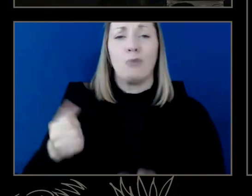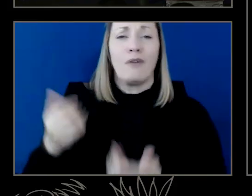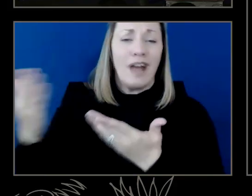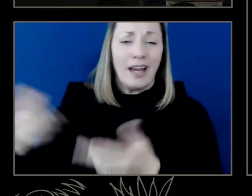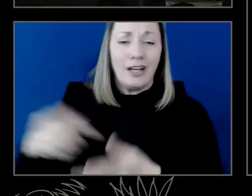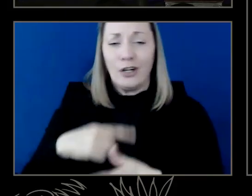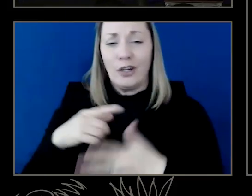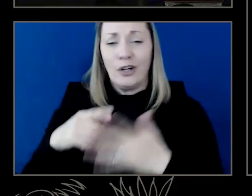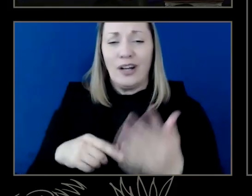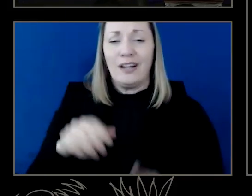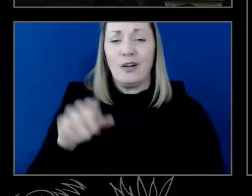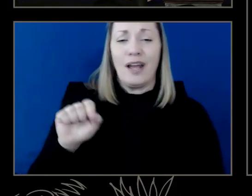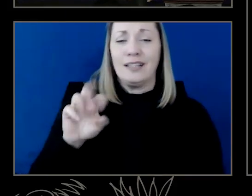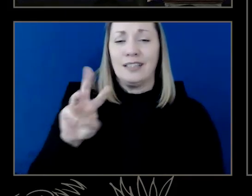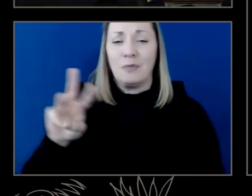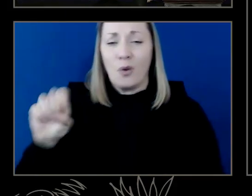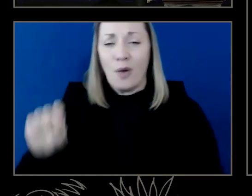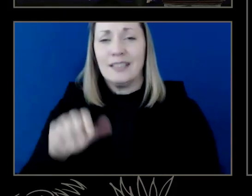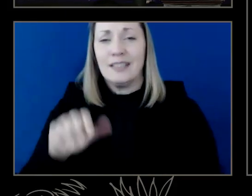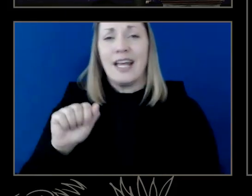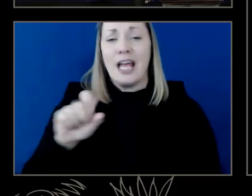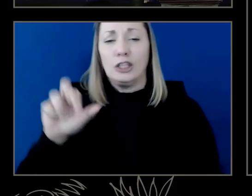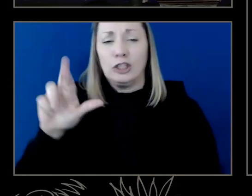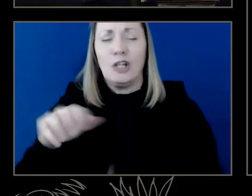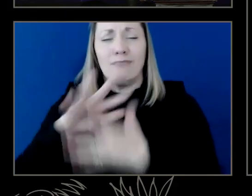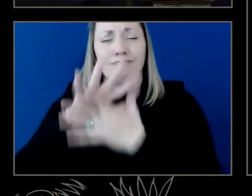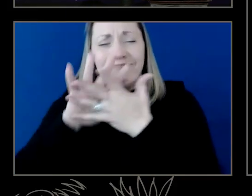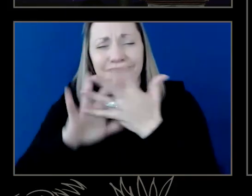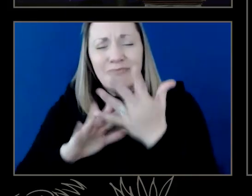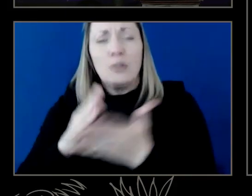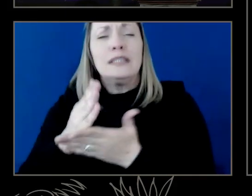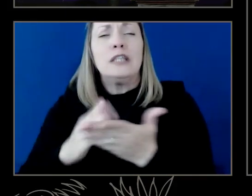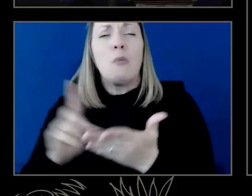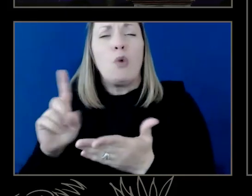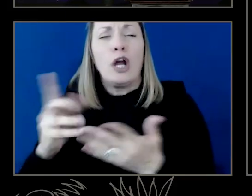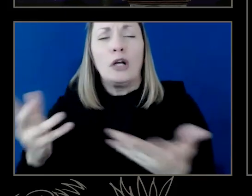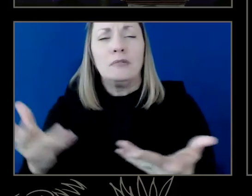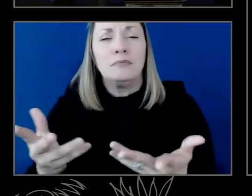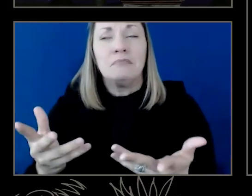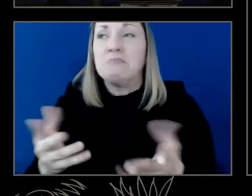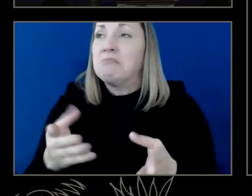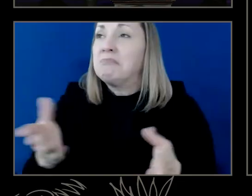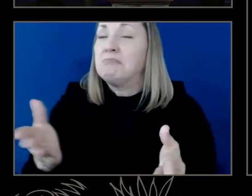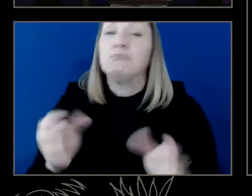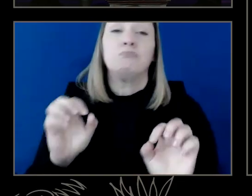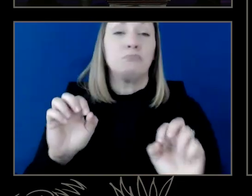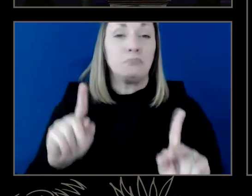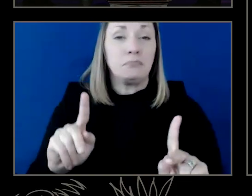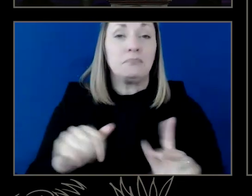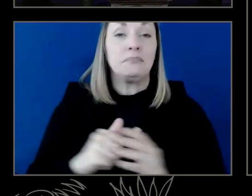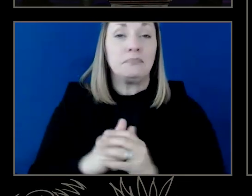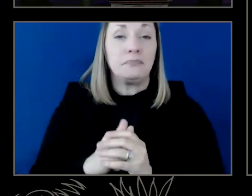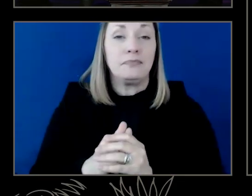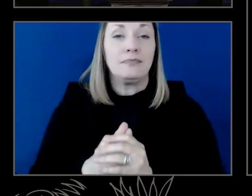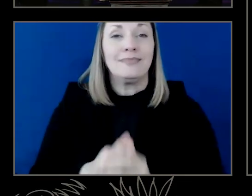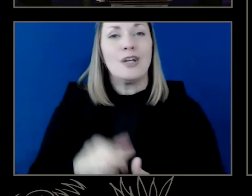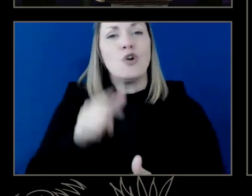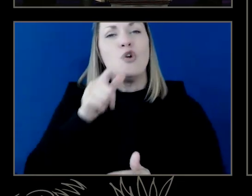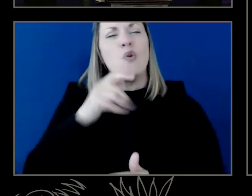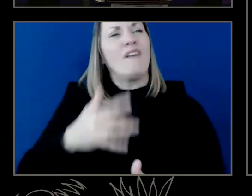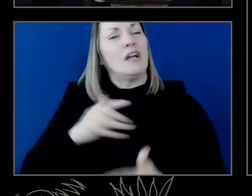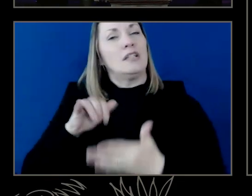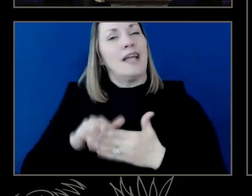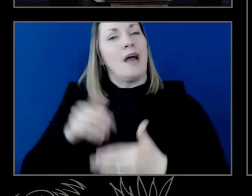others, or just deploying a project somewhere. Okay. And who's found that